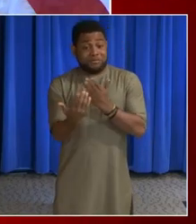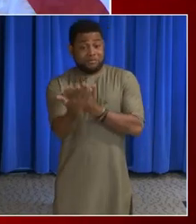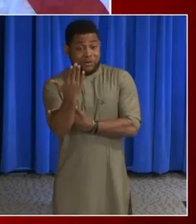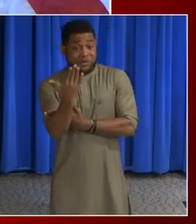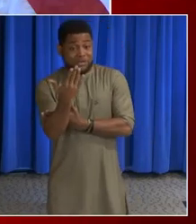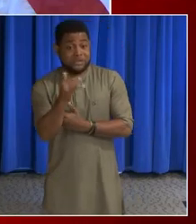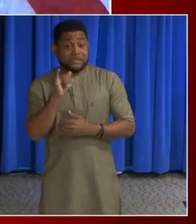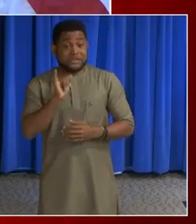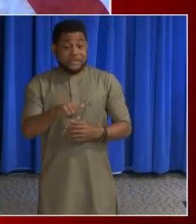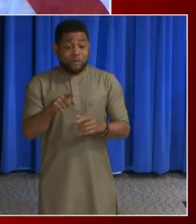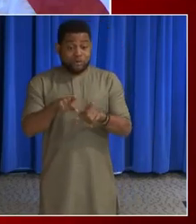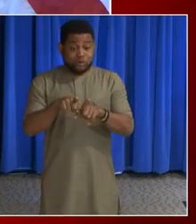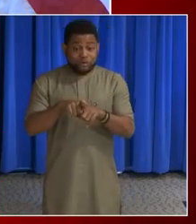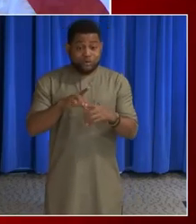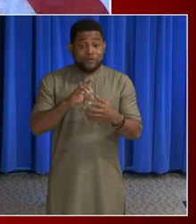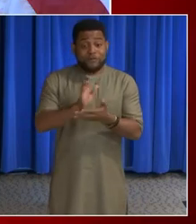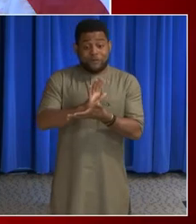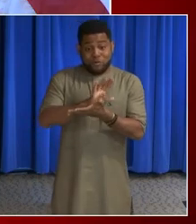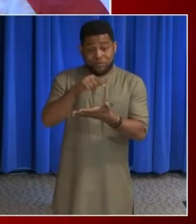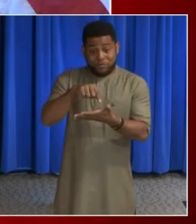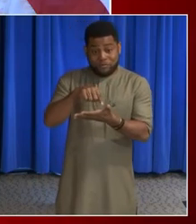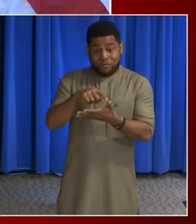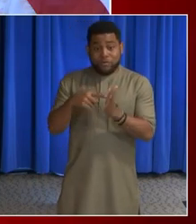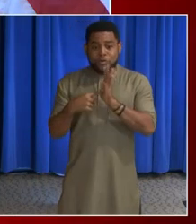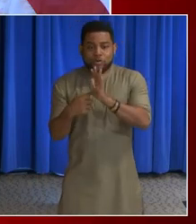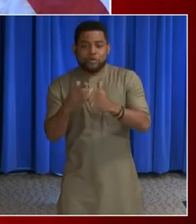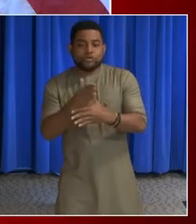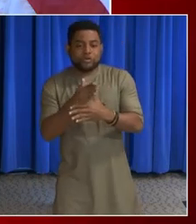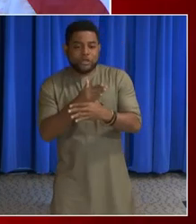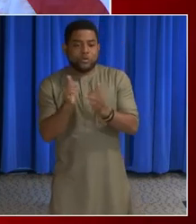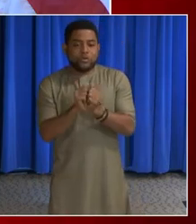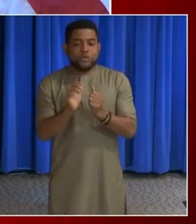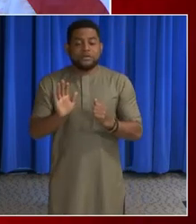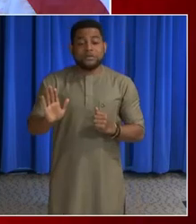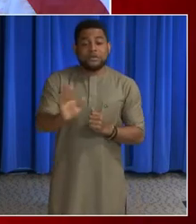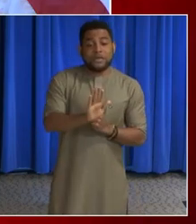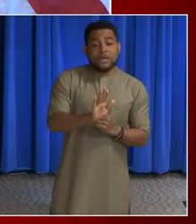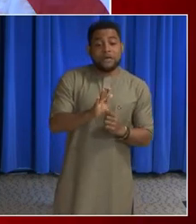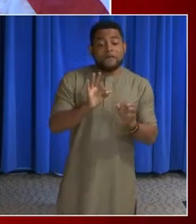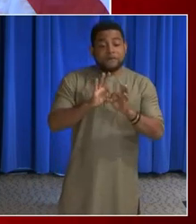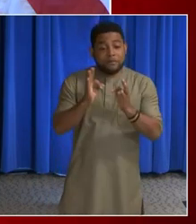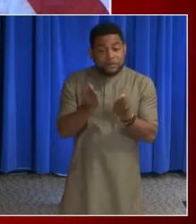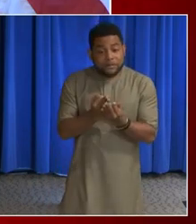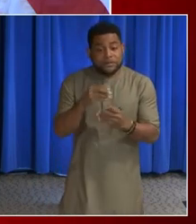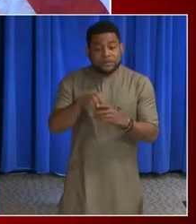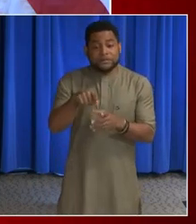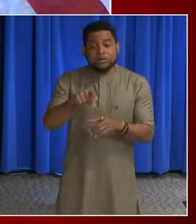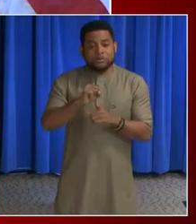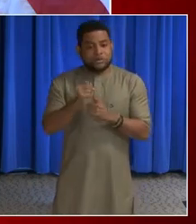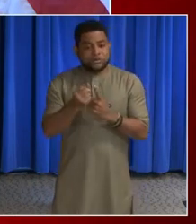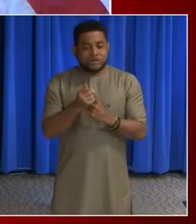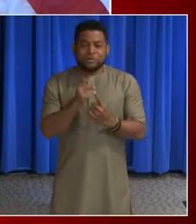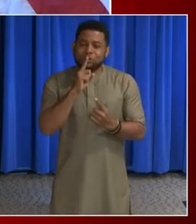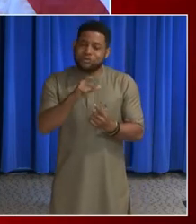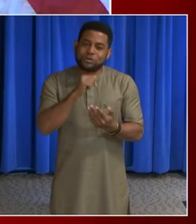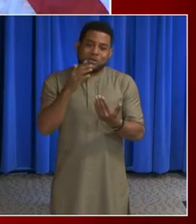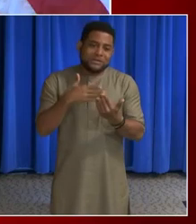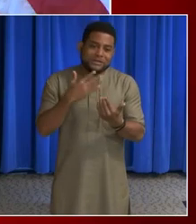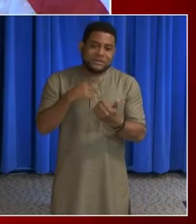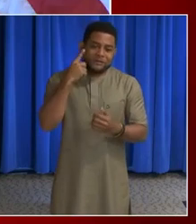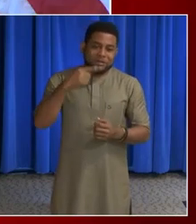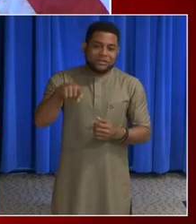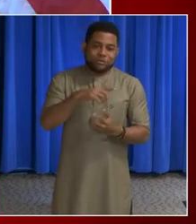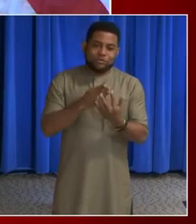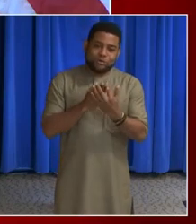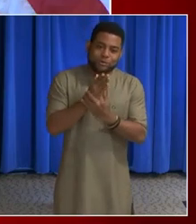the footage of the video has also been shared with the next of kin in this case. And this is not easy for anyone, but I will go through the information that we